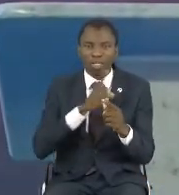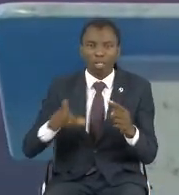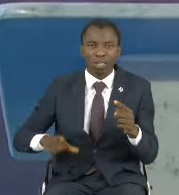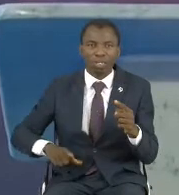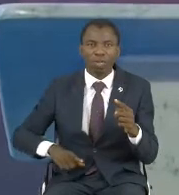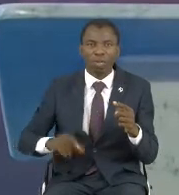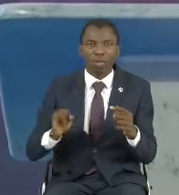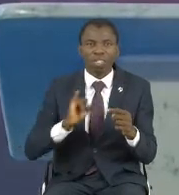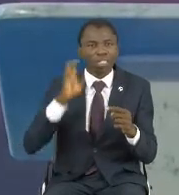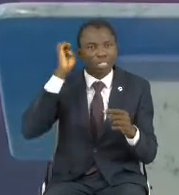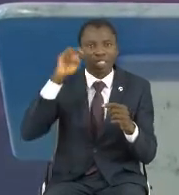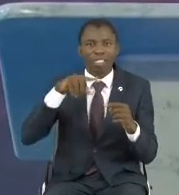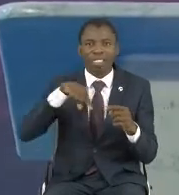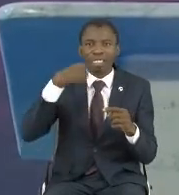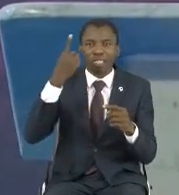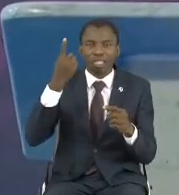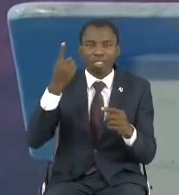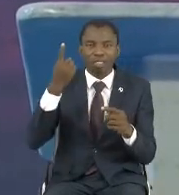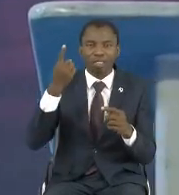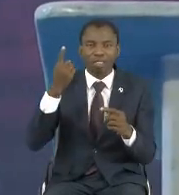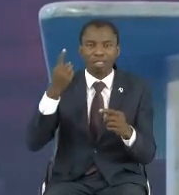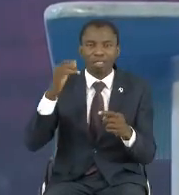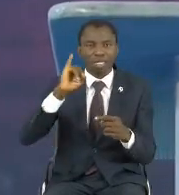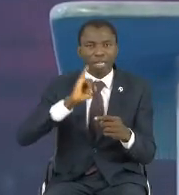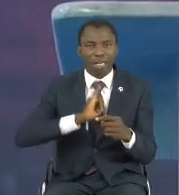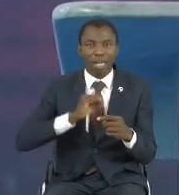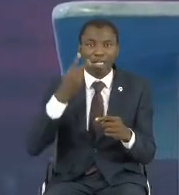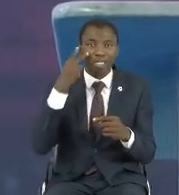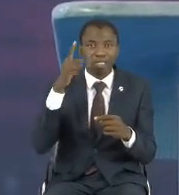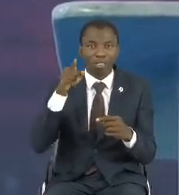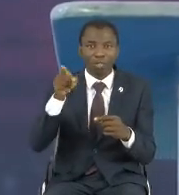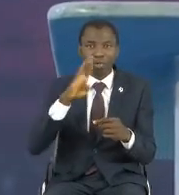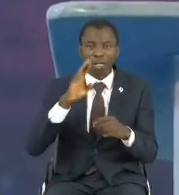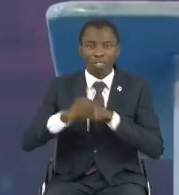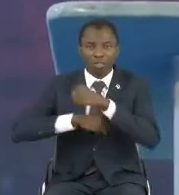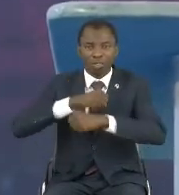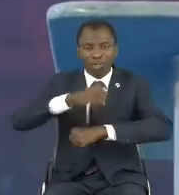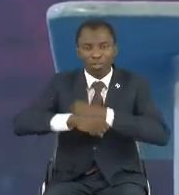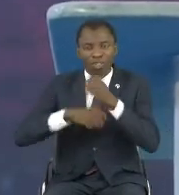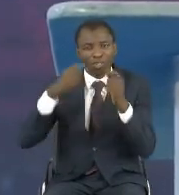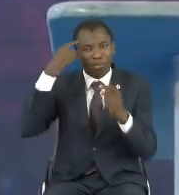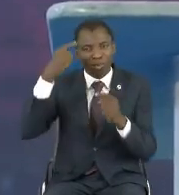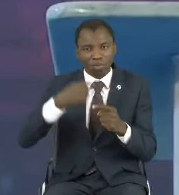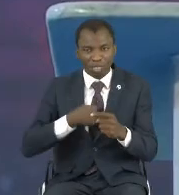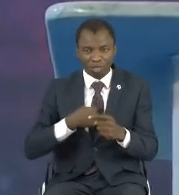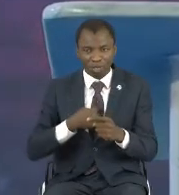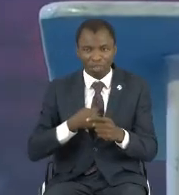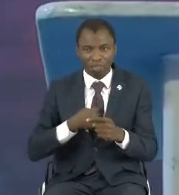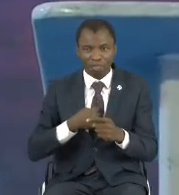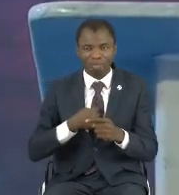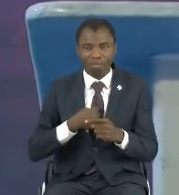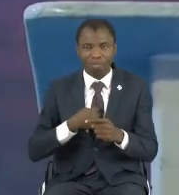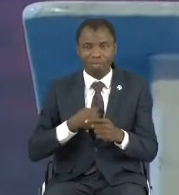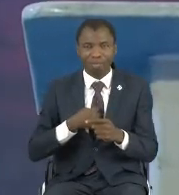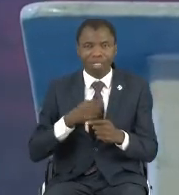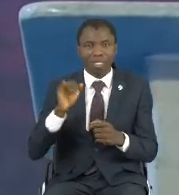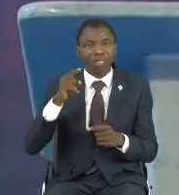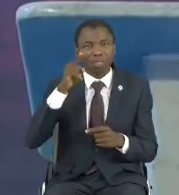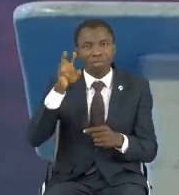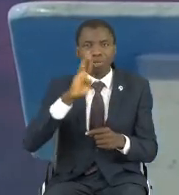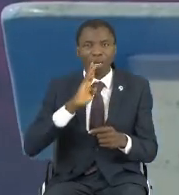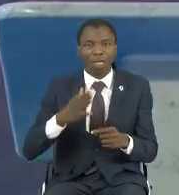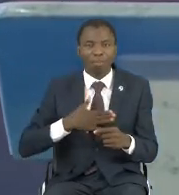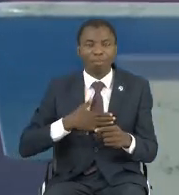He said, I see you are suffering for me. You are my